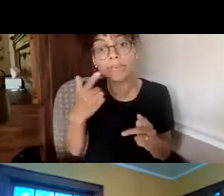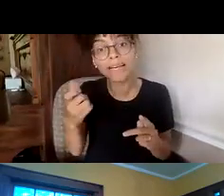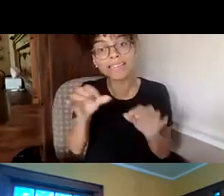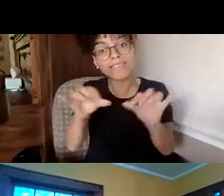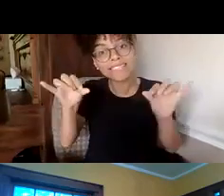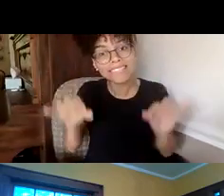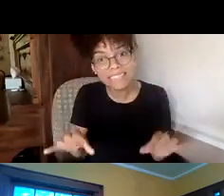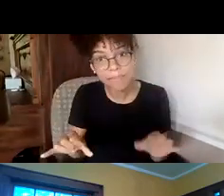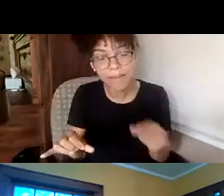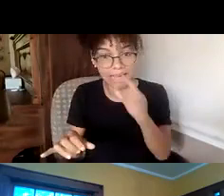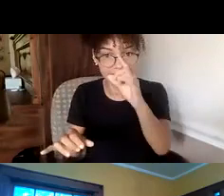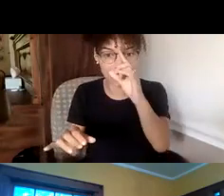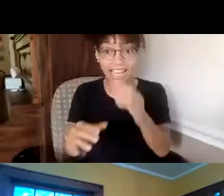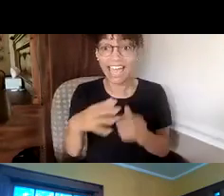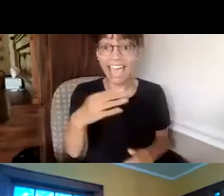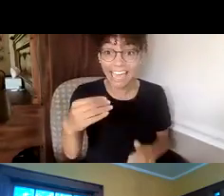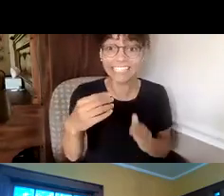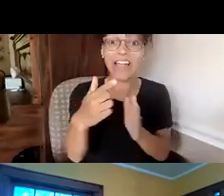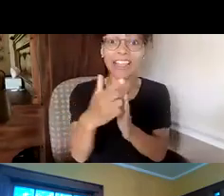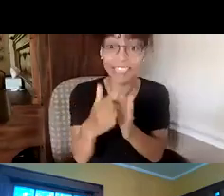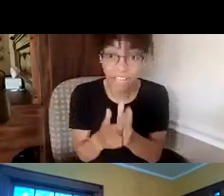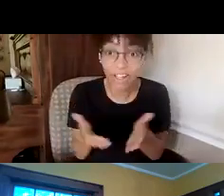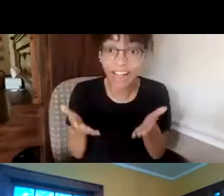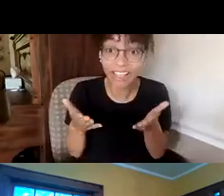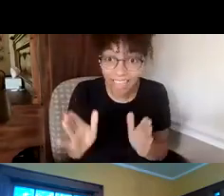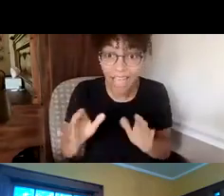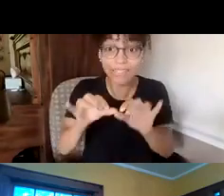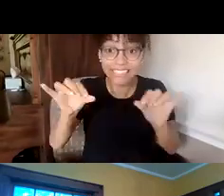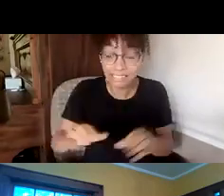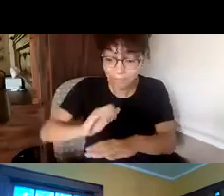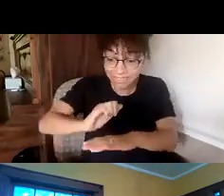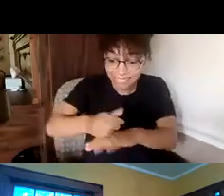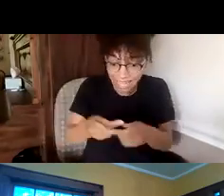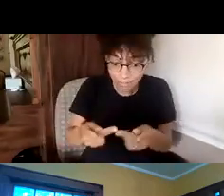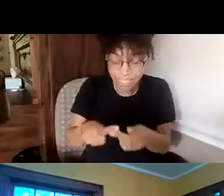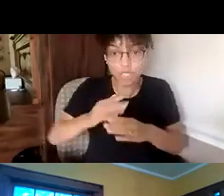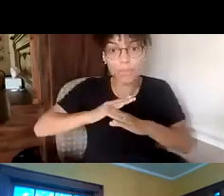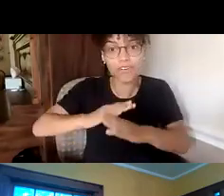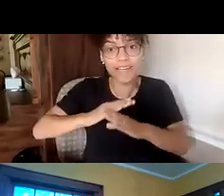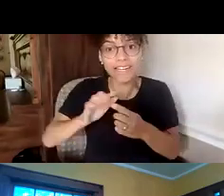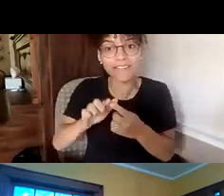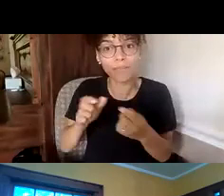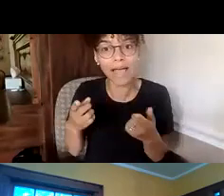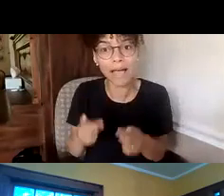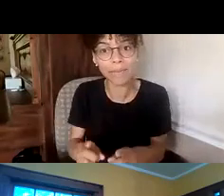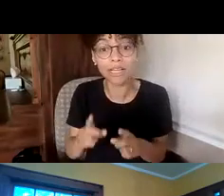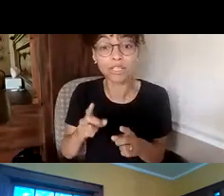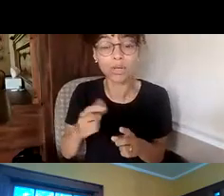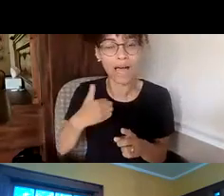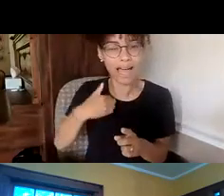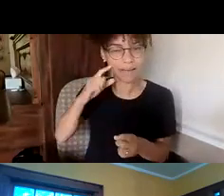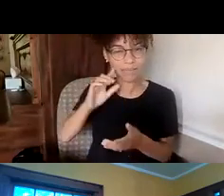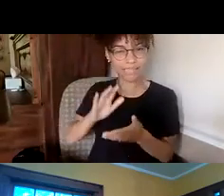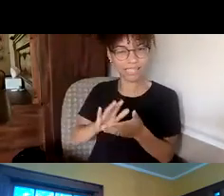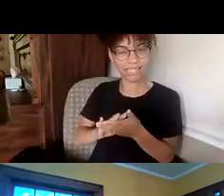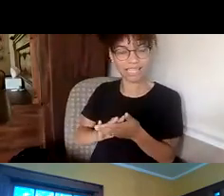and legal, right, systems that have been put in place to prevent that from happening. And so I think that when we